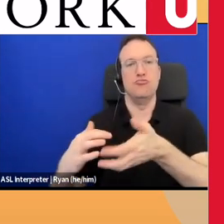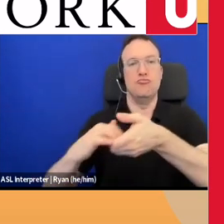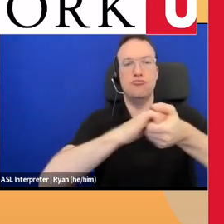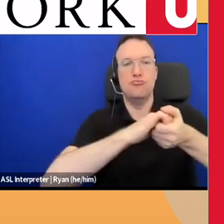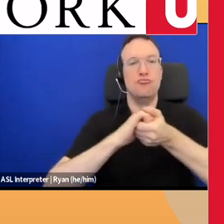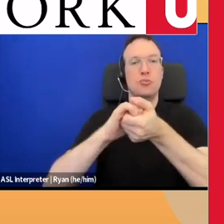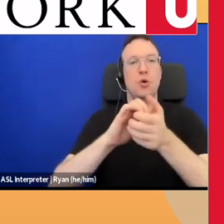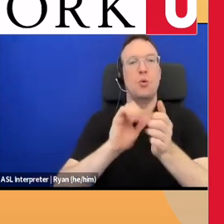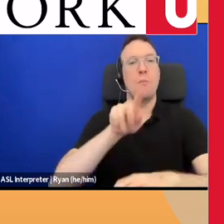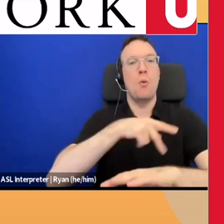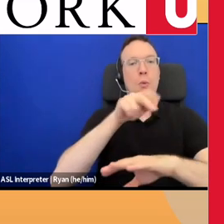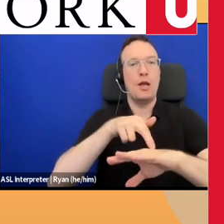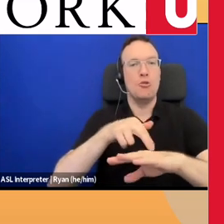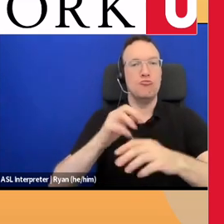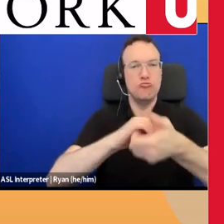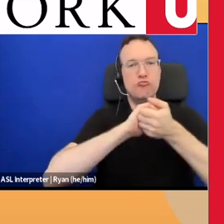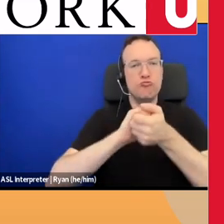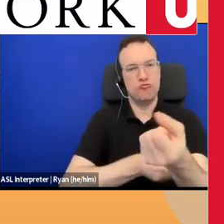Puerto Rico.